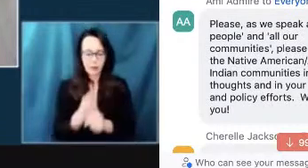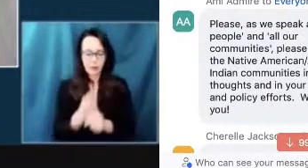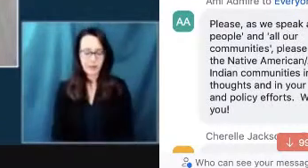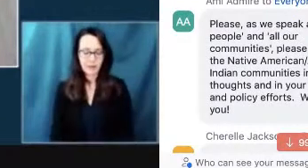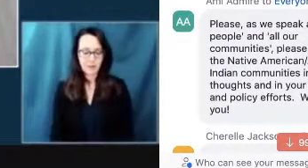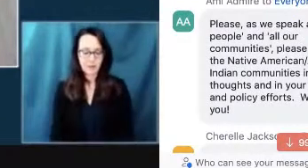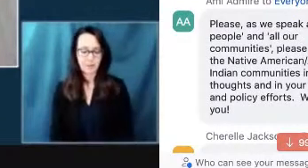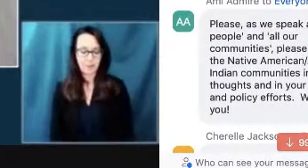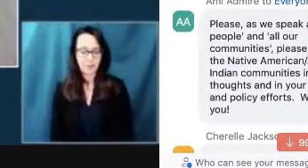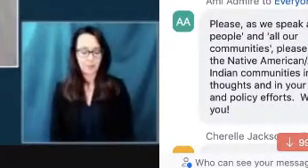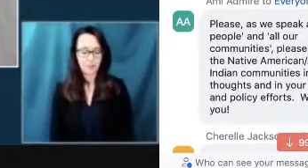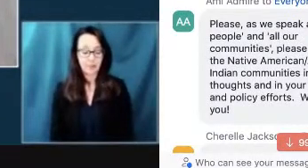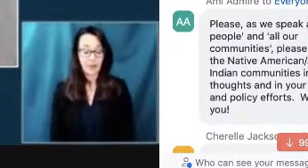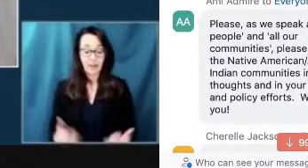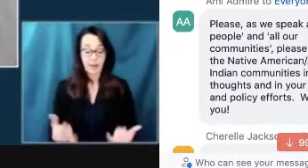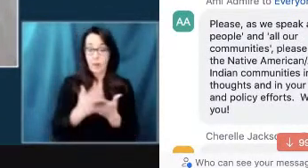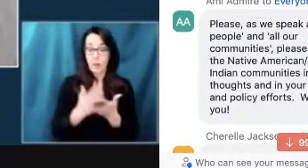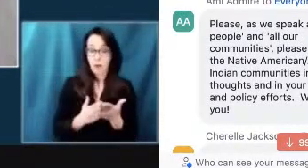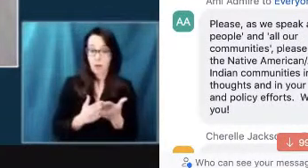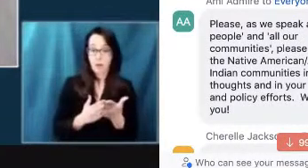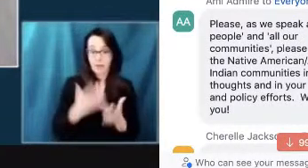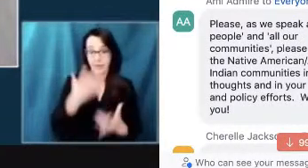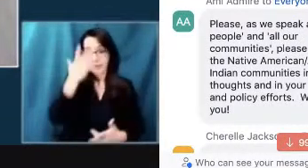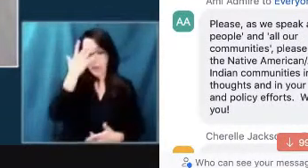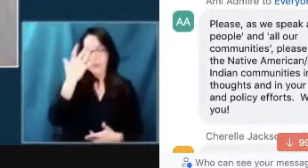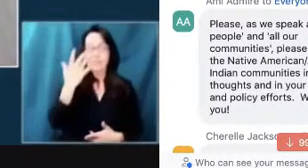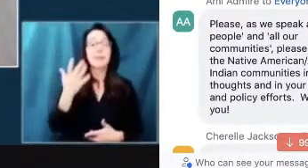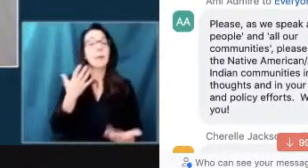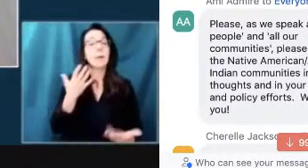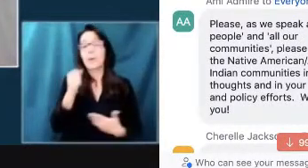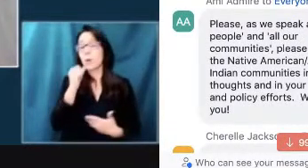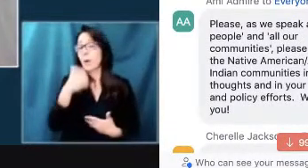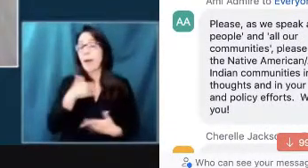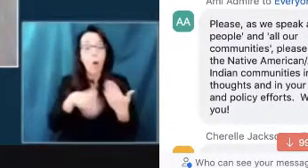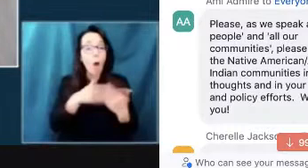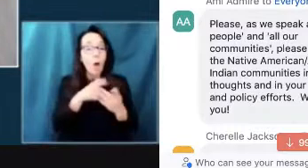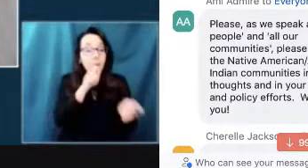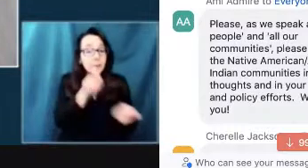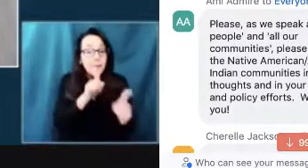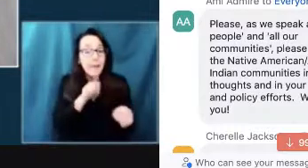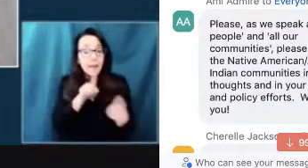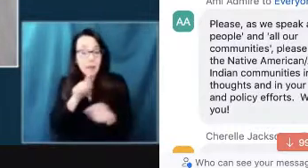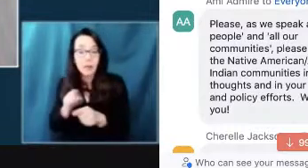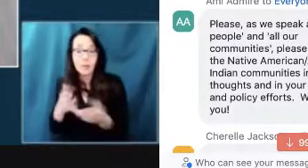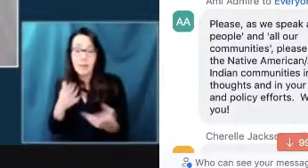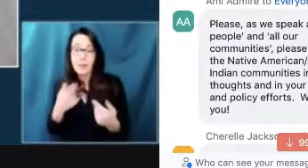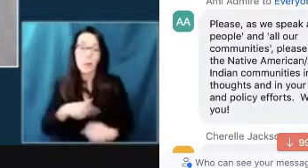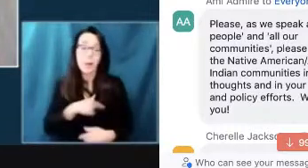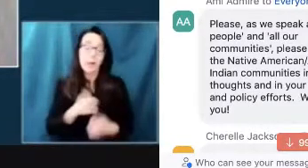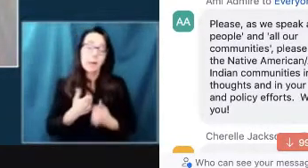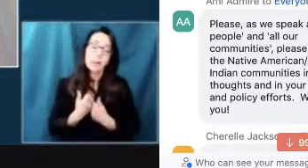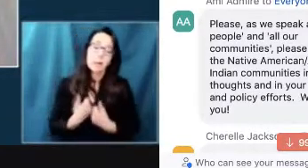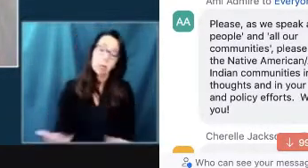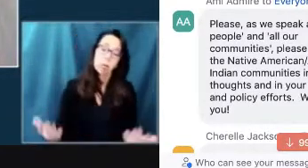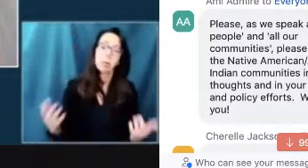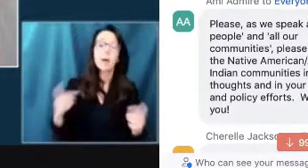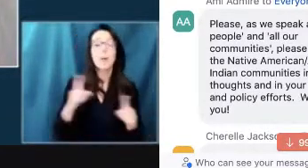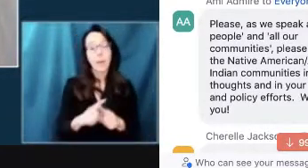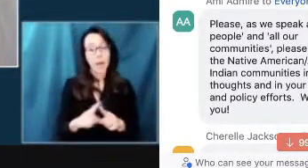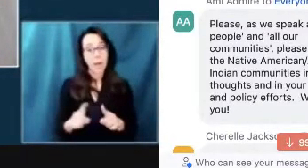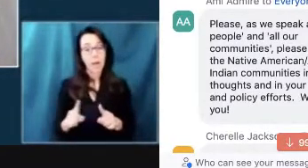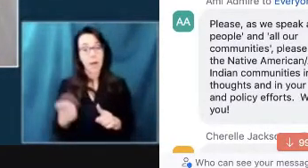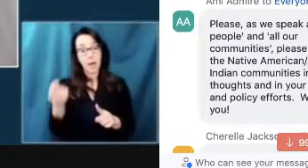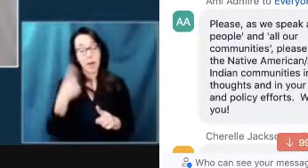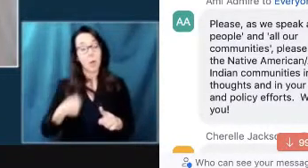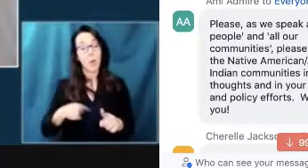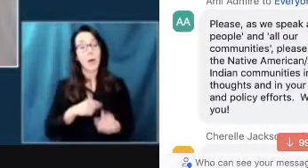phase of the virus, we may not have all the exact answers, and we may be tired, but we are a lot smarter about how